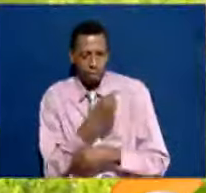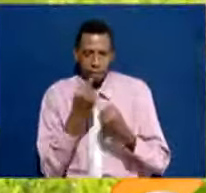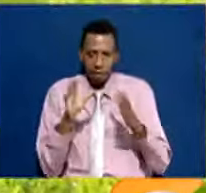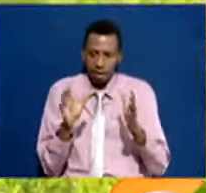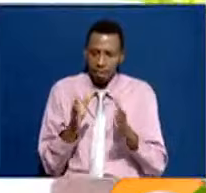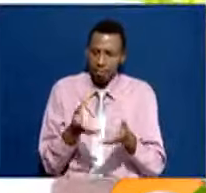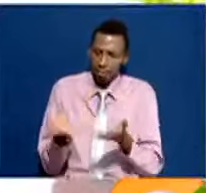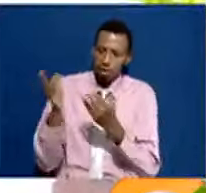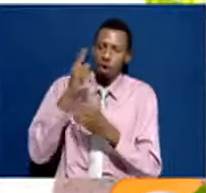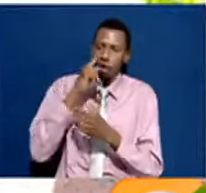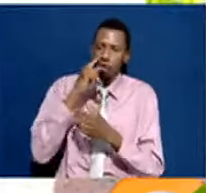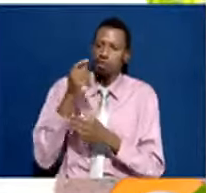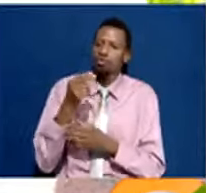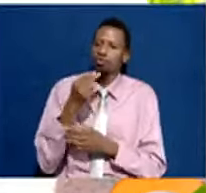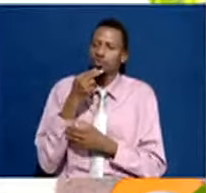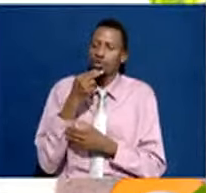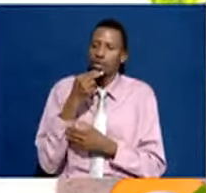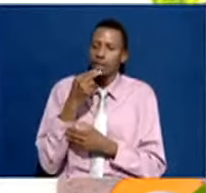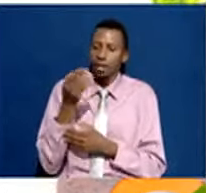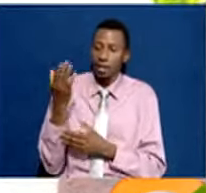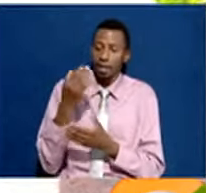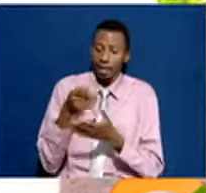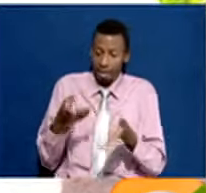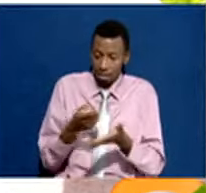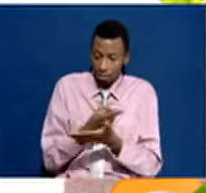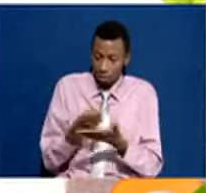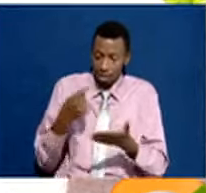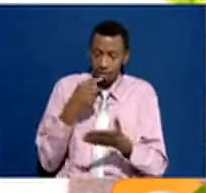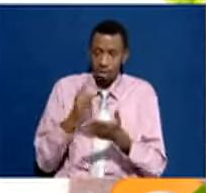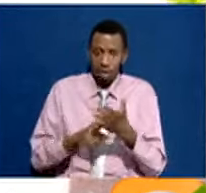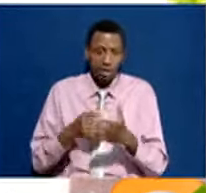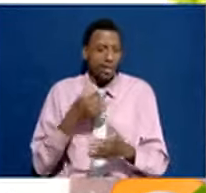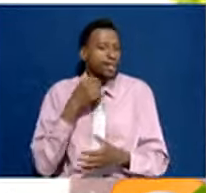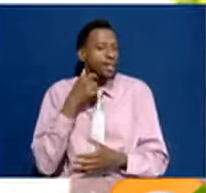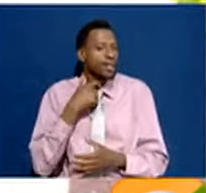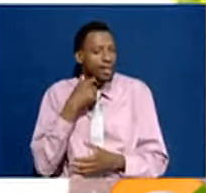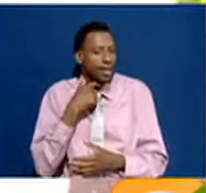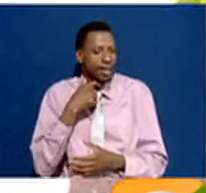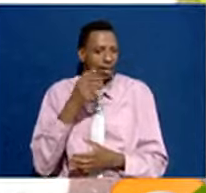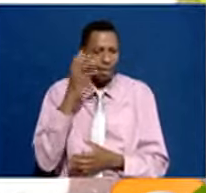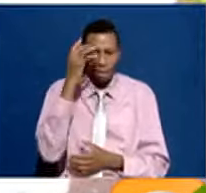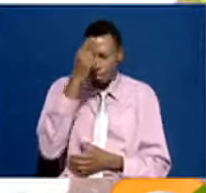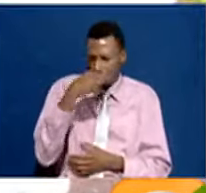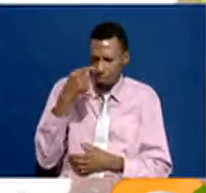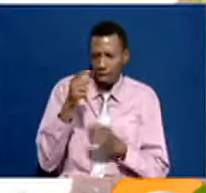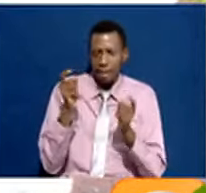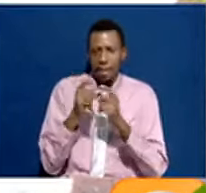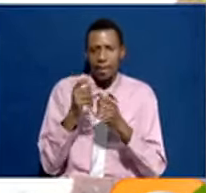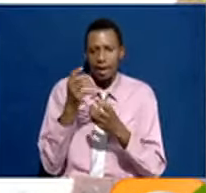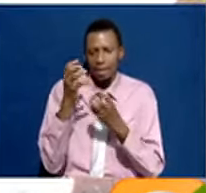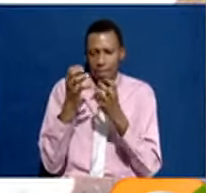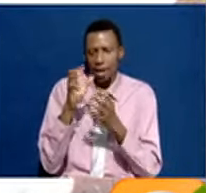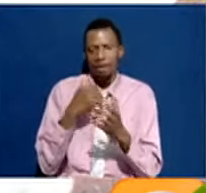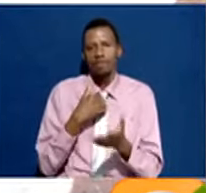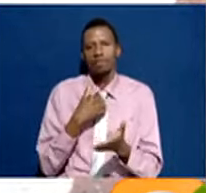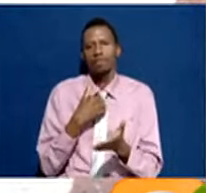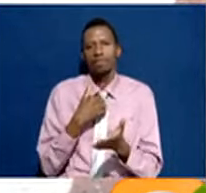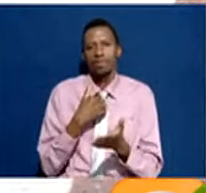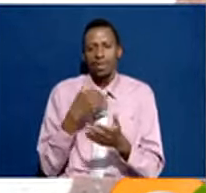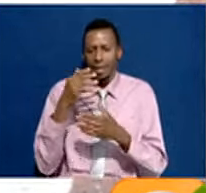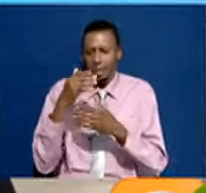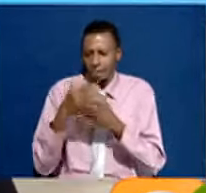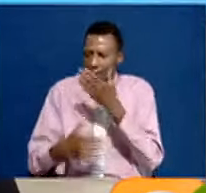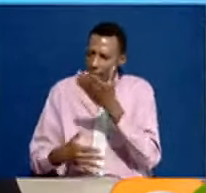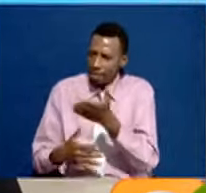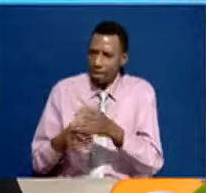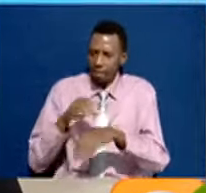says Susan sustained head and neck injuries and had bruises on her face. Nilikuwa nimeumia, nilikuwa navuja damu, nikapata